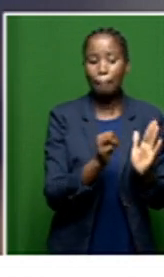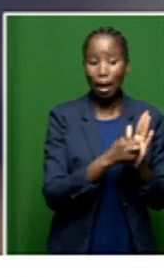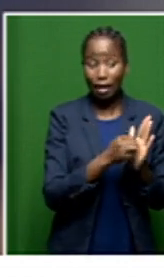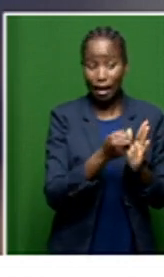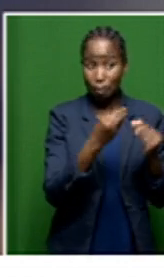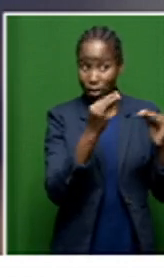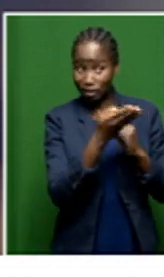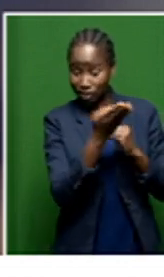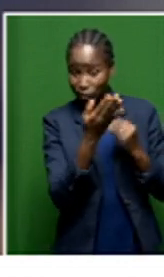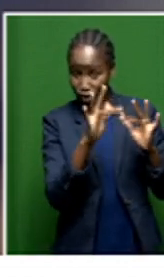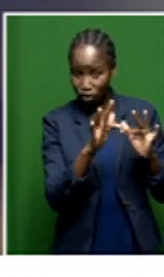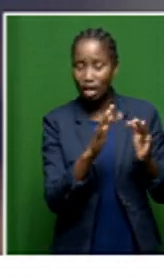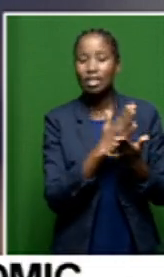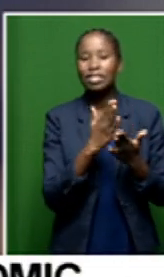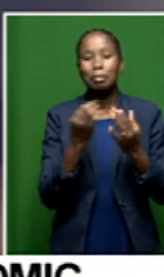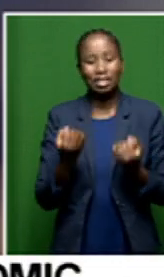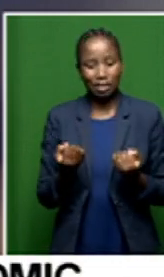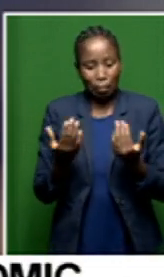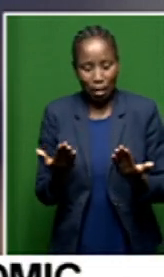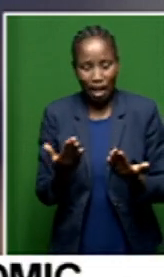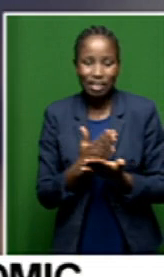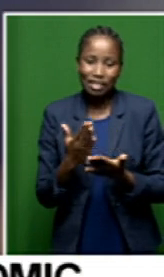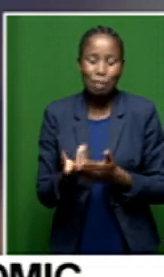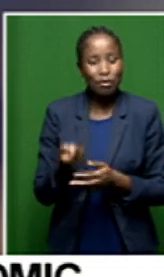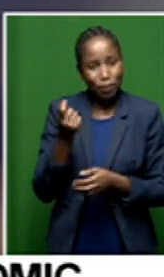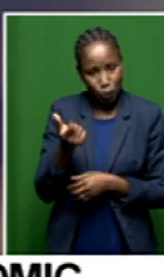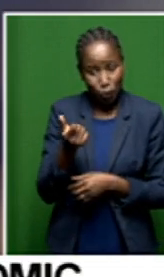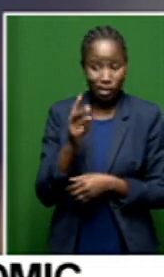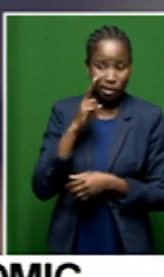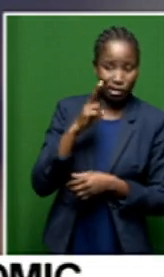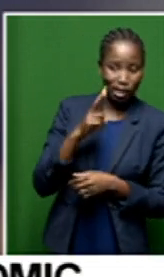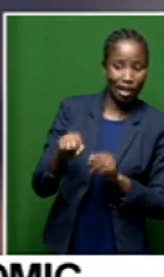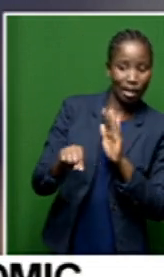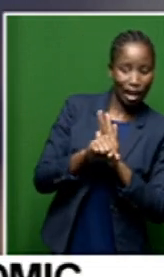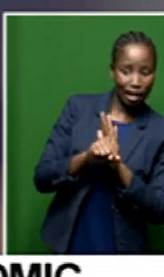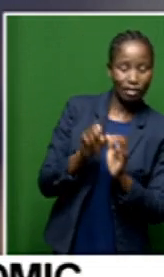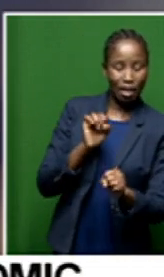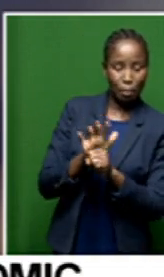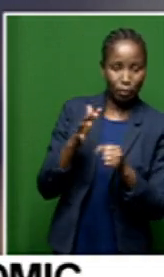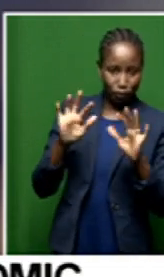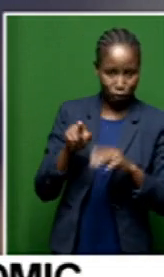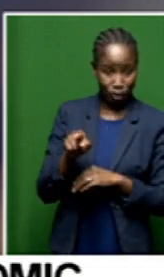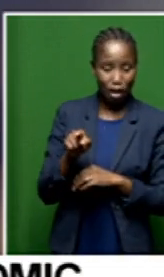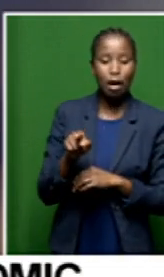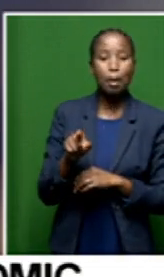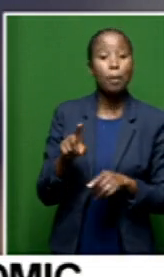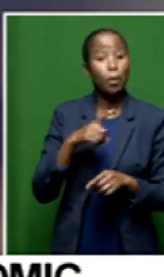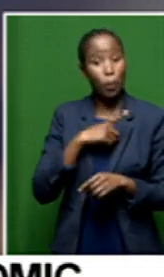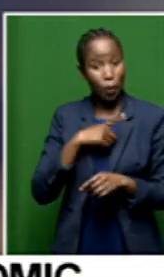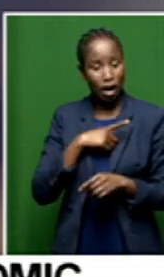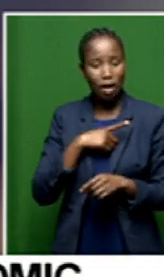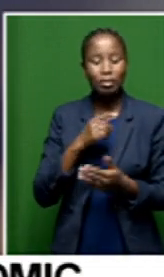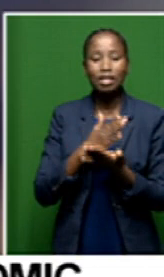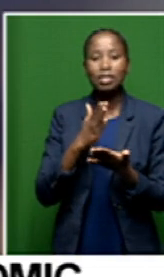chain shortages, we aren't experiencing negative impacts on the back of that. In fact, because we are a large